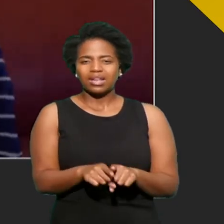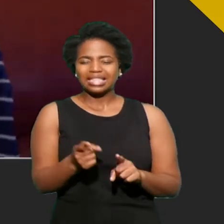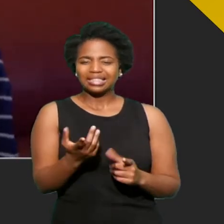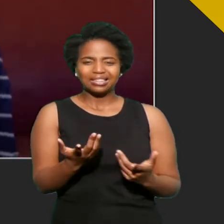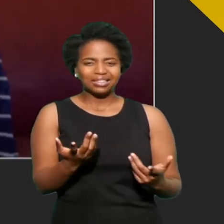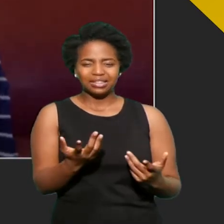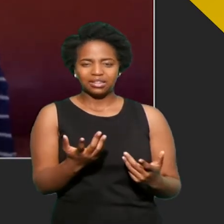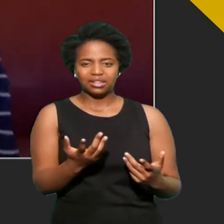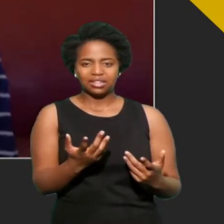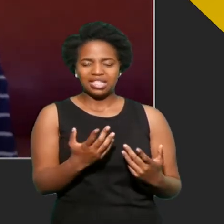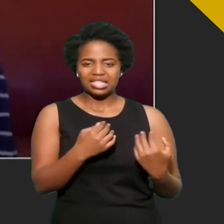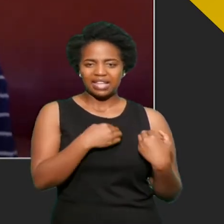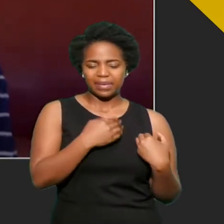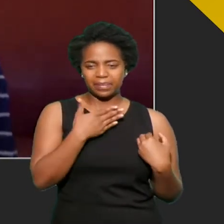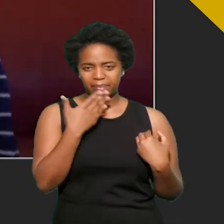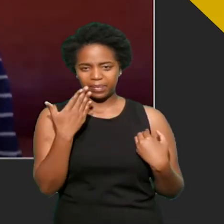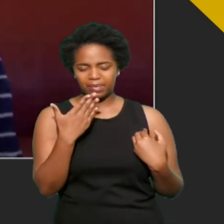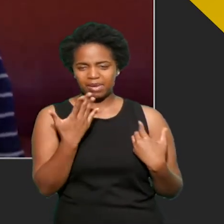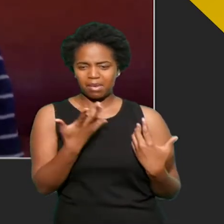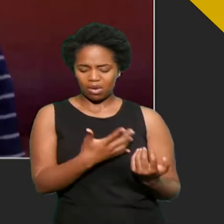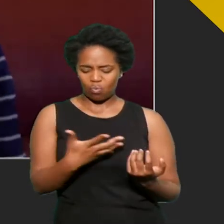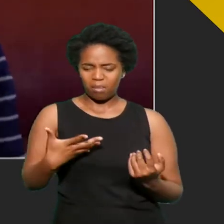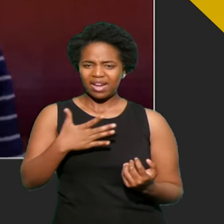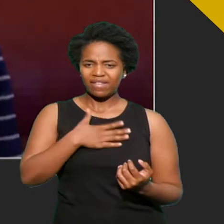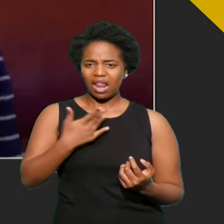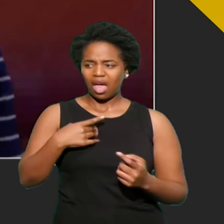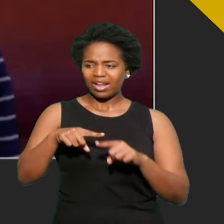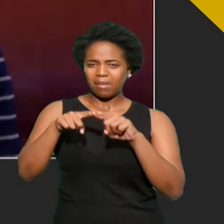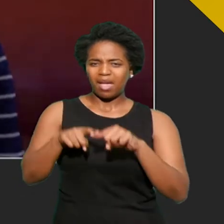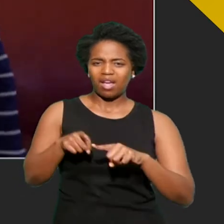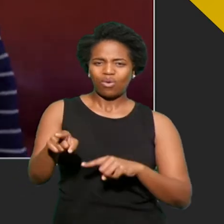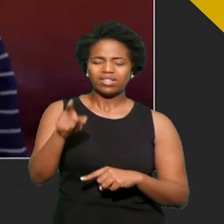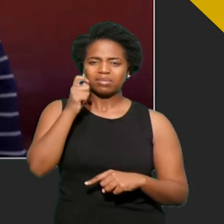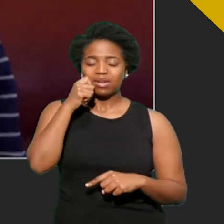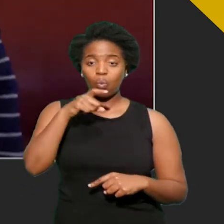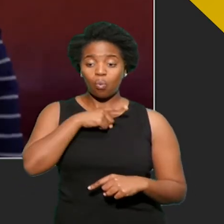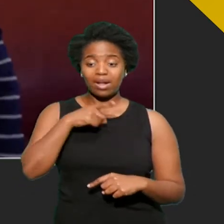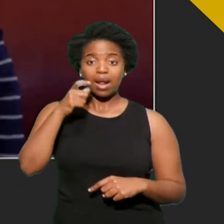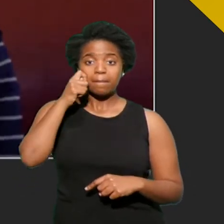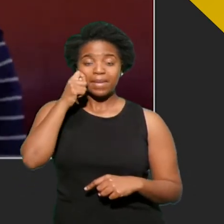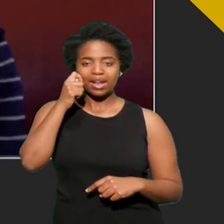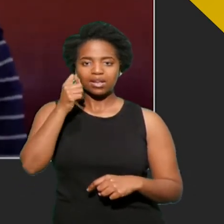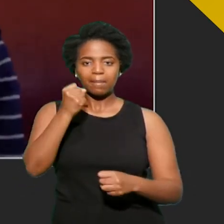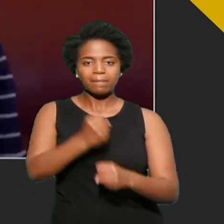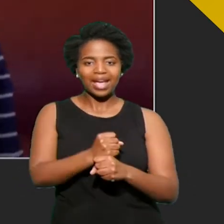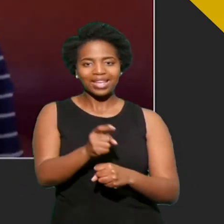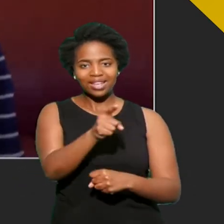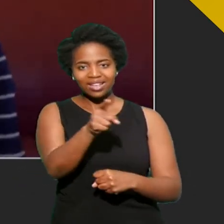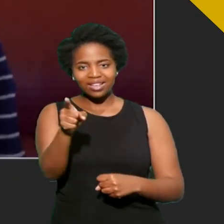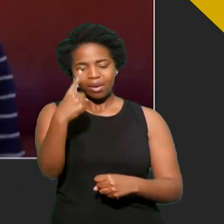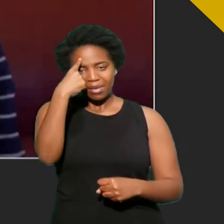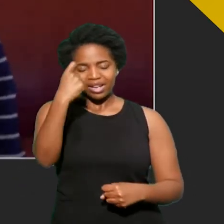security in this person and the relationship, but it's difficult to leave because now, by then, your